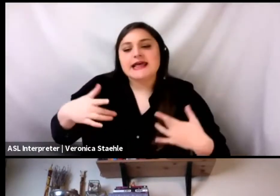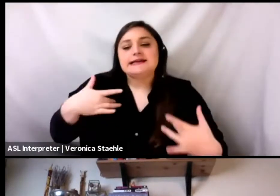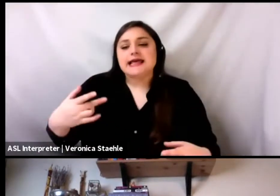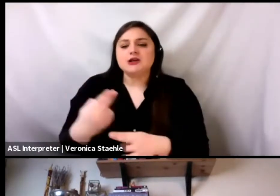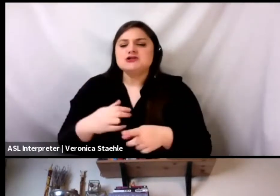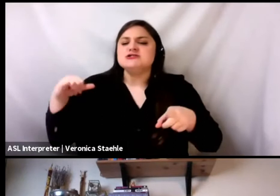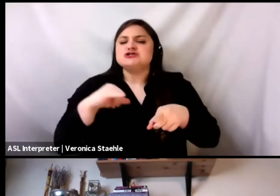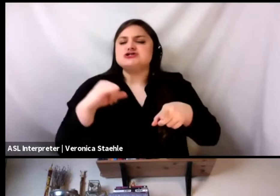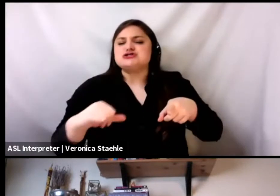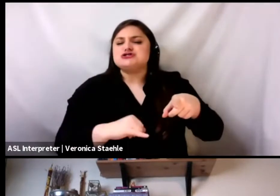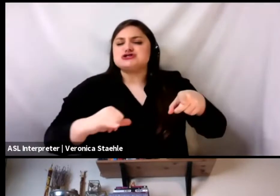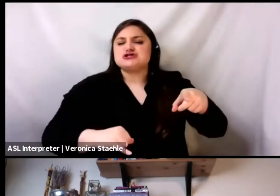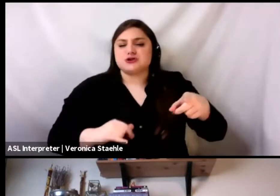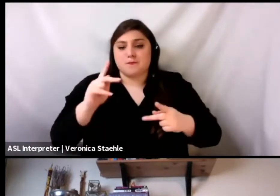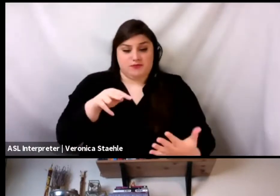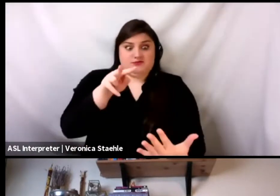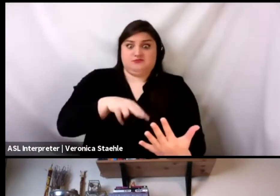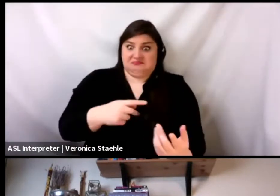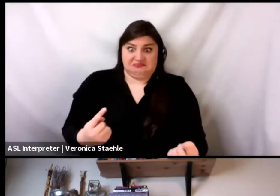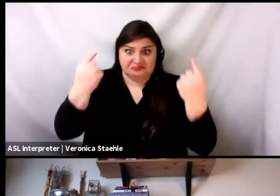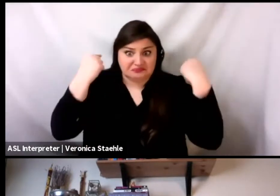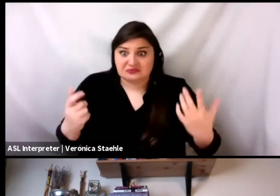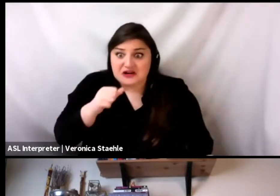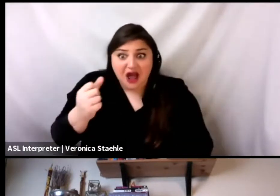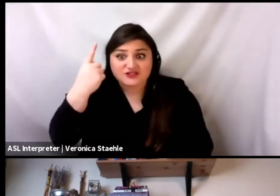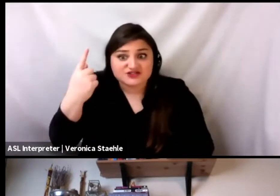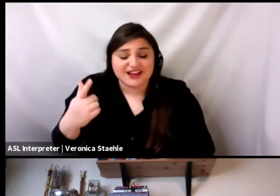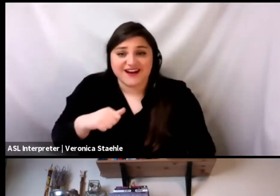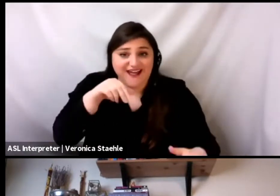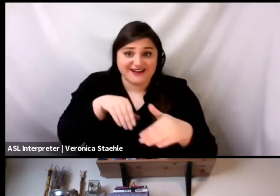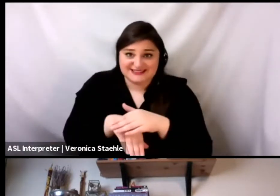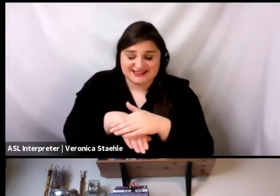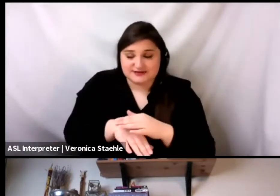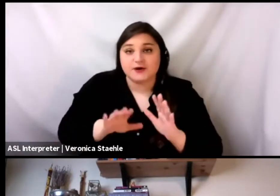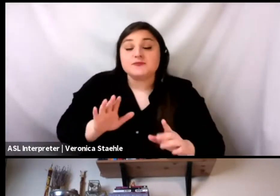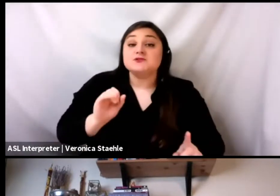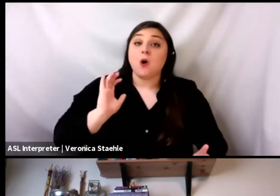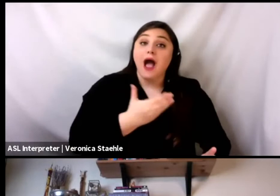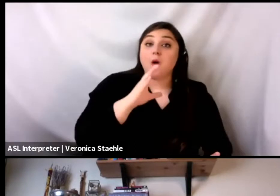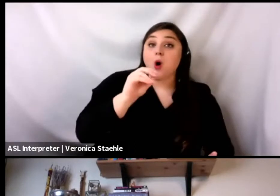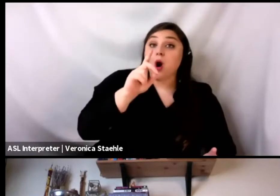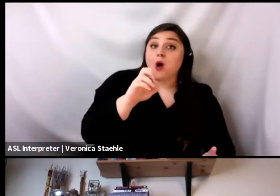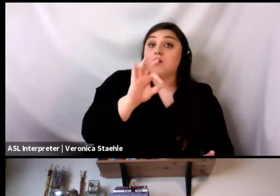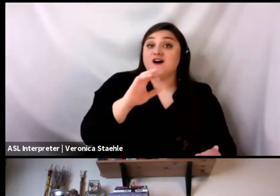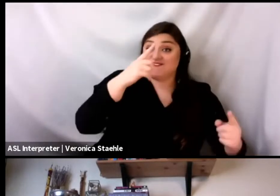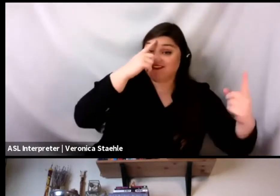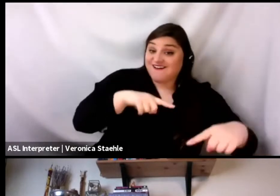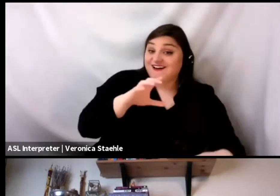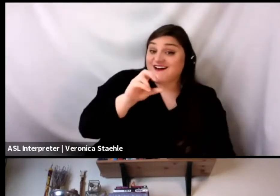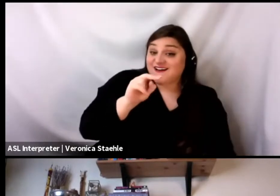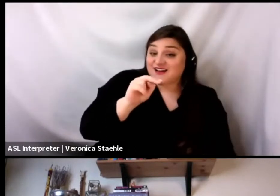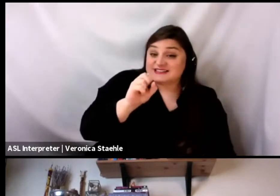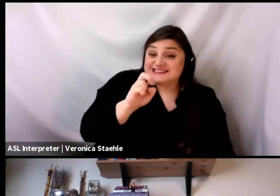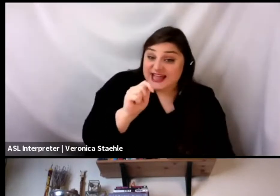and can't understand, not accessible. But this code of consent document, the purpose of that is to